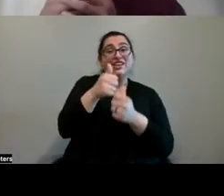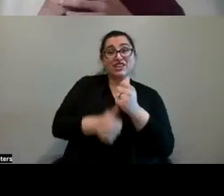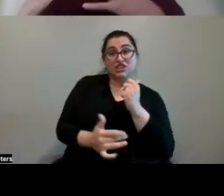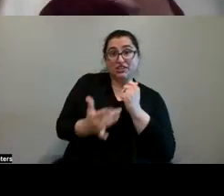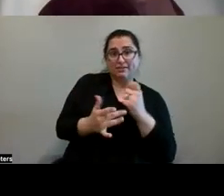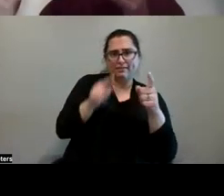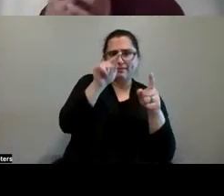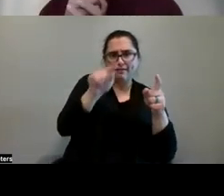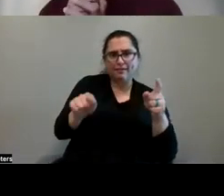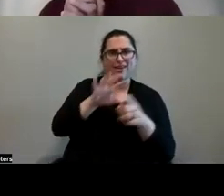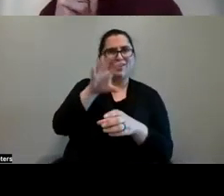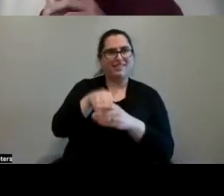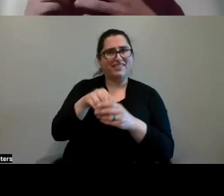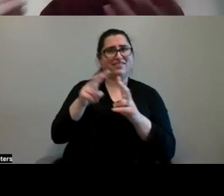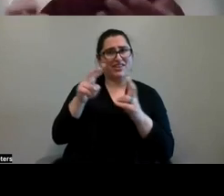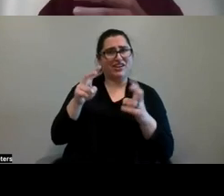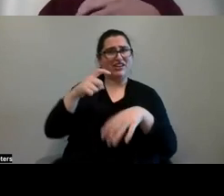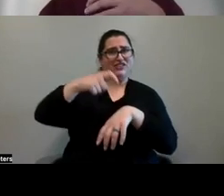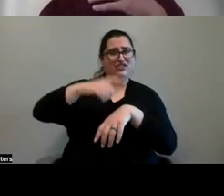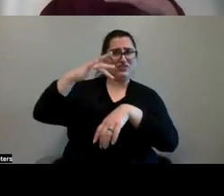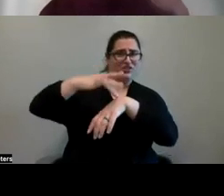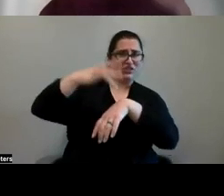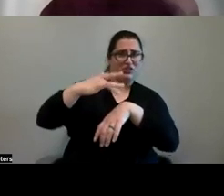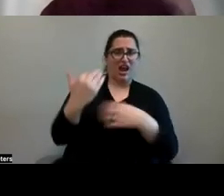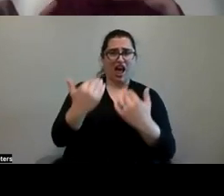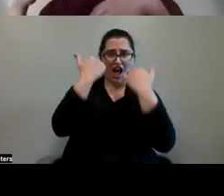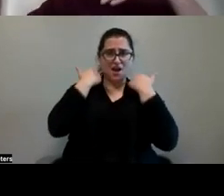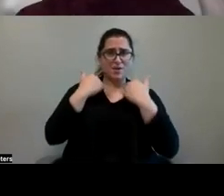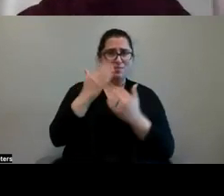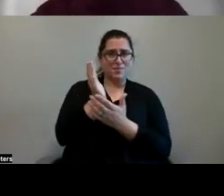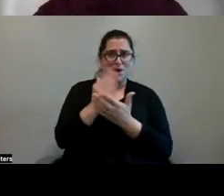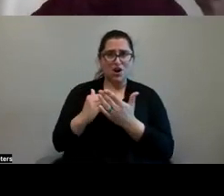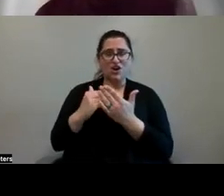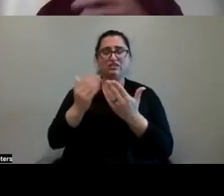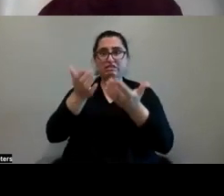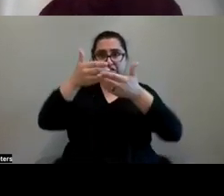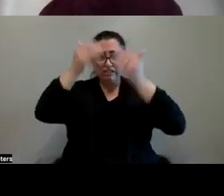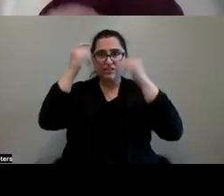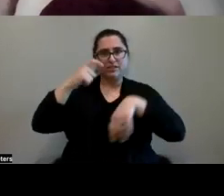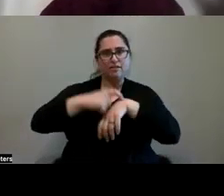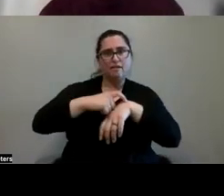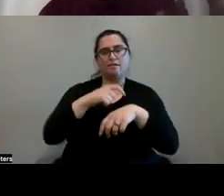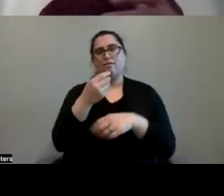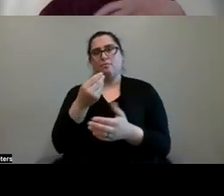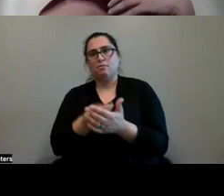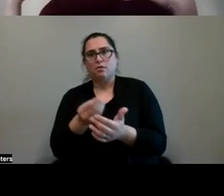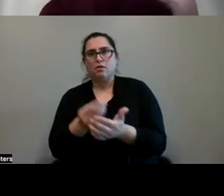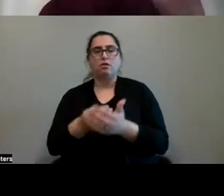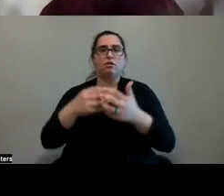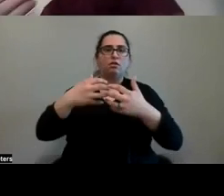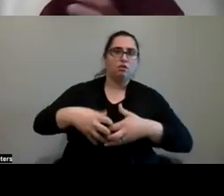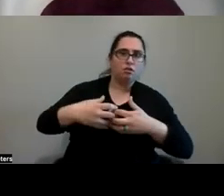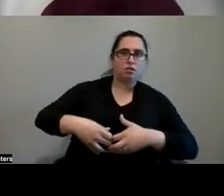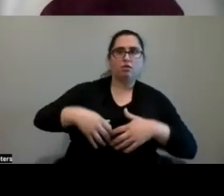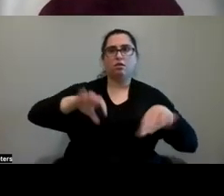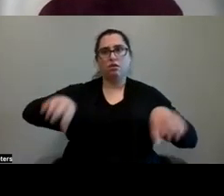involves a very highly resource intensive component. Making a mammalian cell surface display library to train a model, or